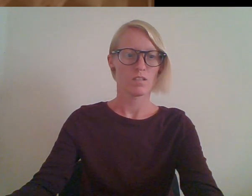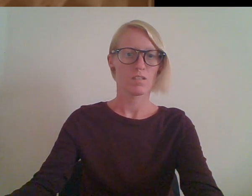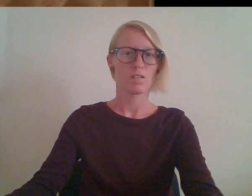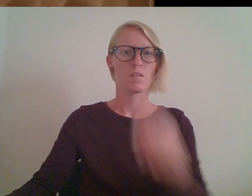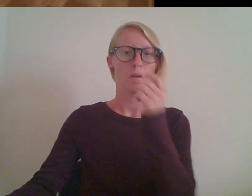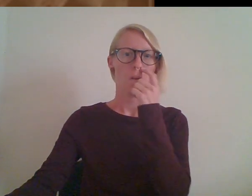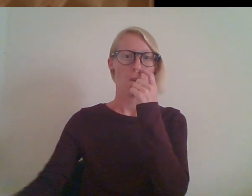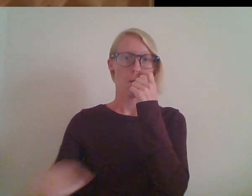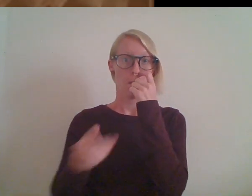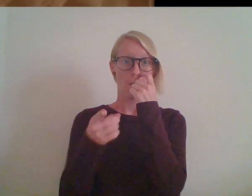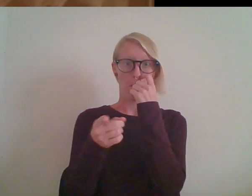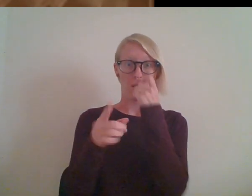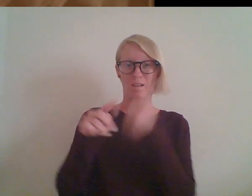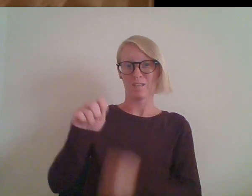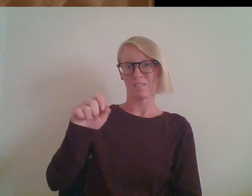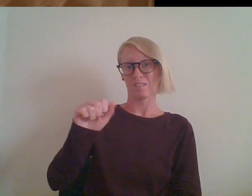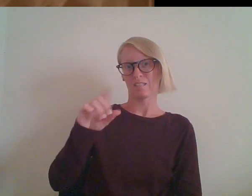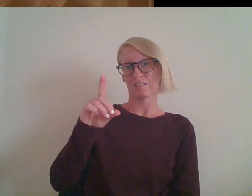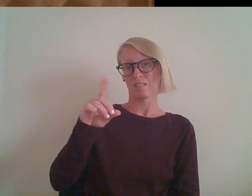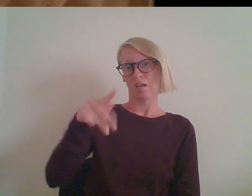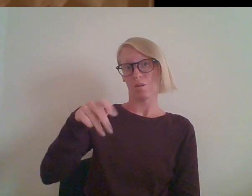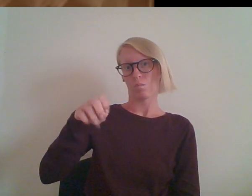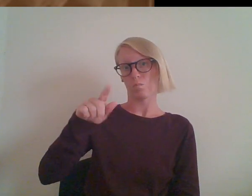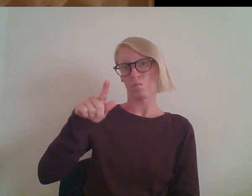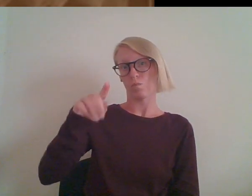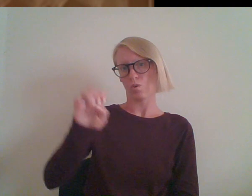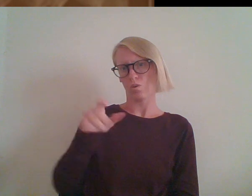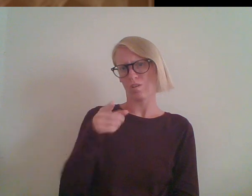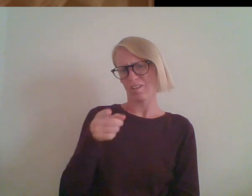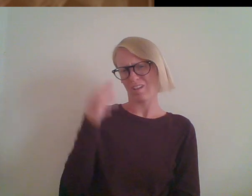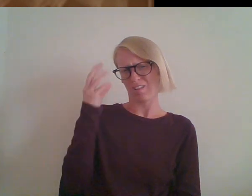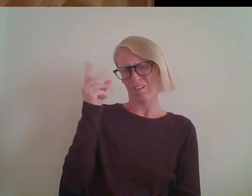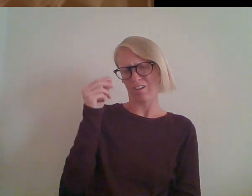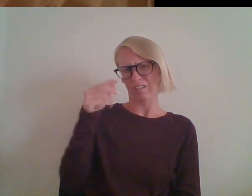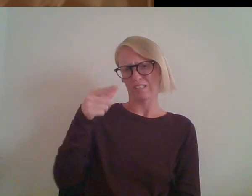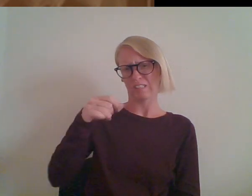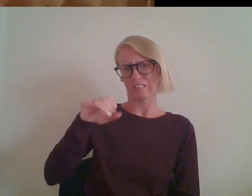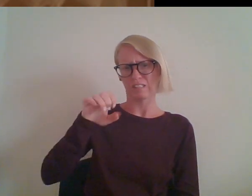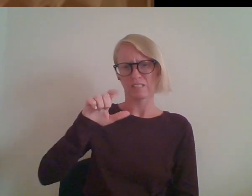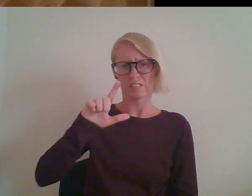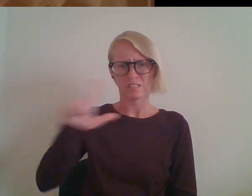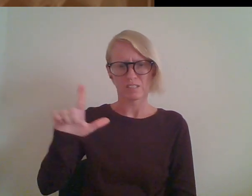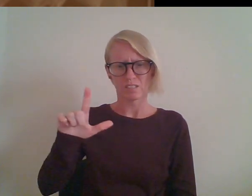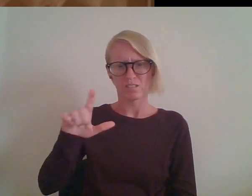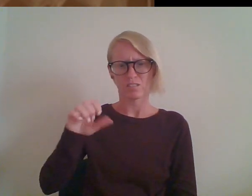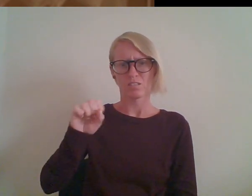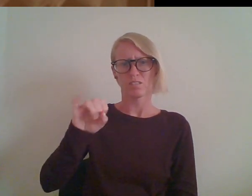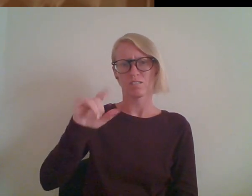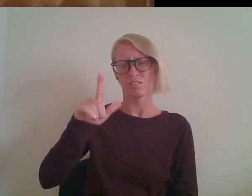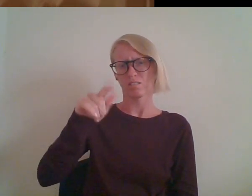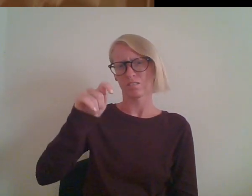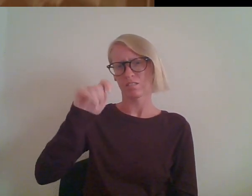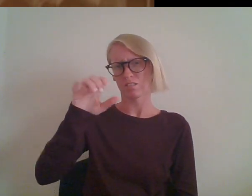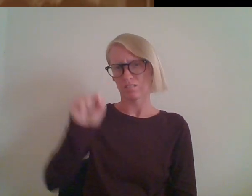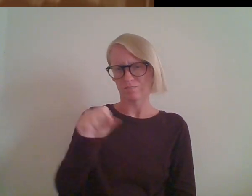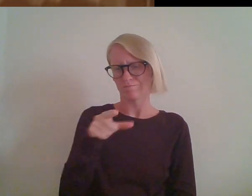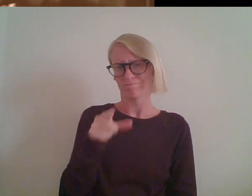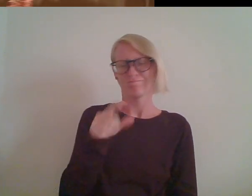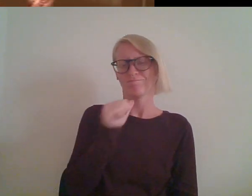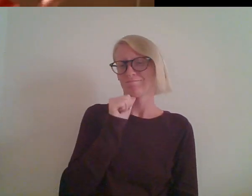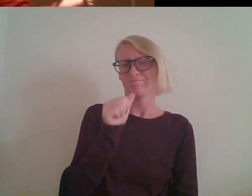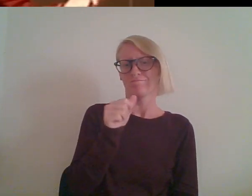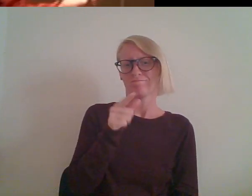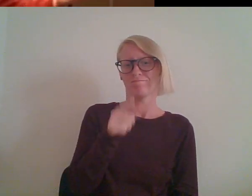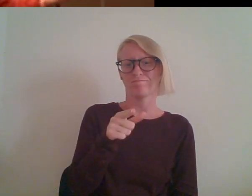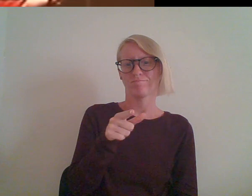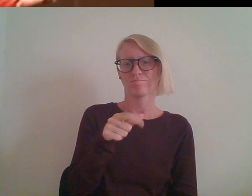looks kind of like a tadpole, and they thought these were gill slits, okay? They're not. They're just what becomes the thoracic area. But there's